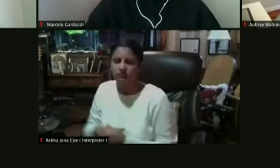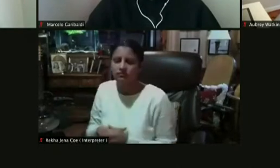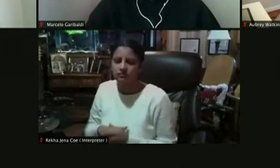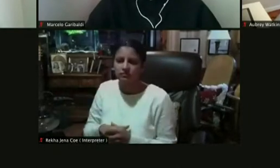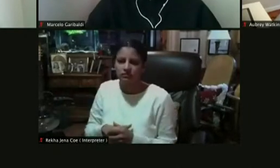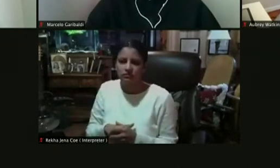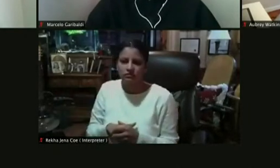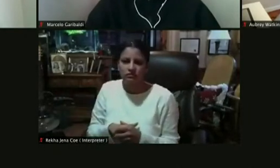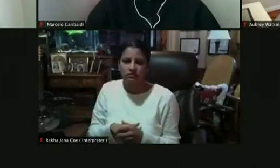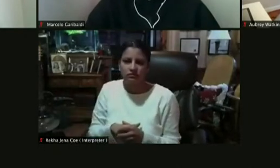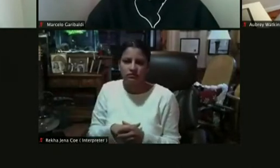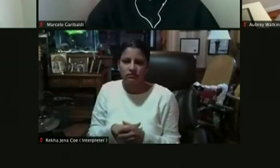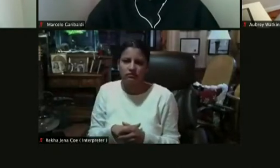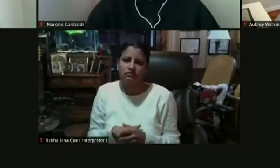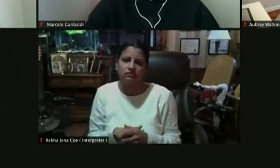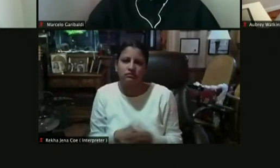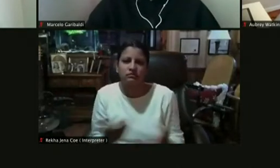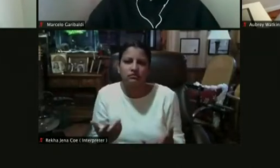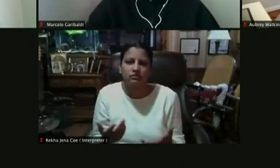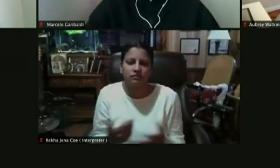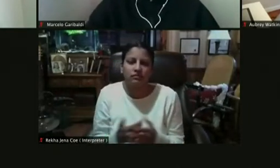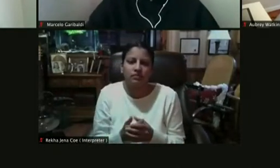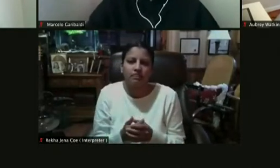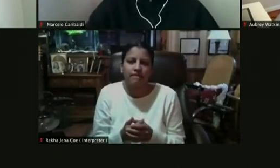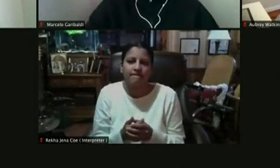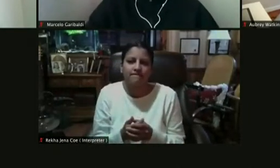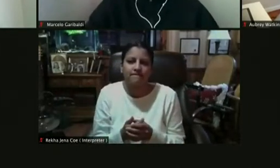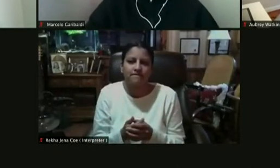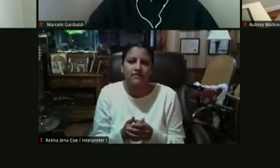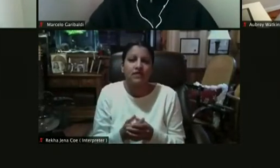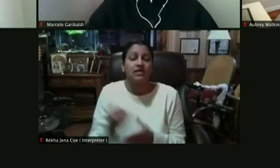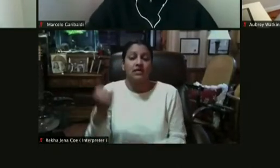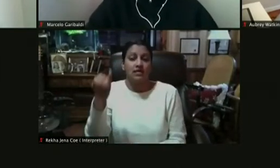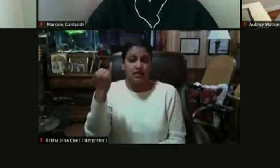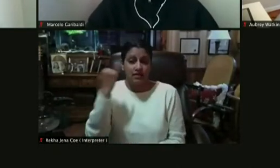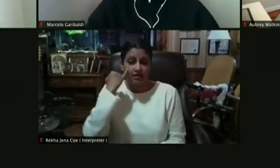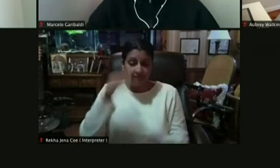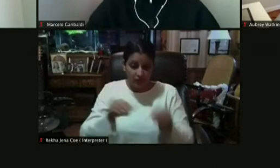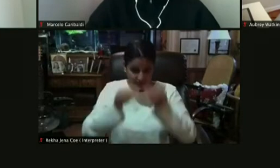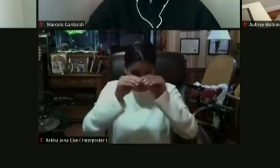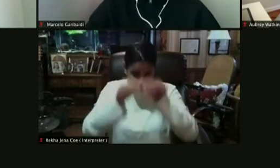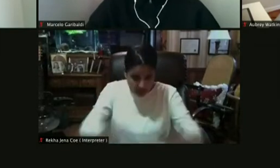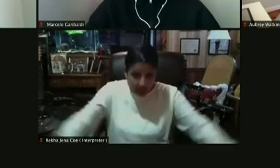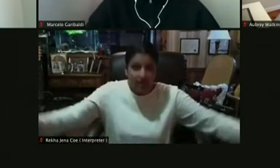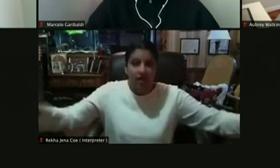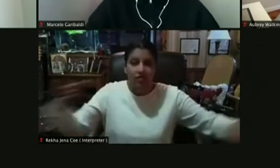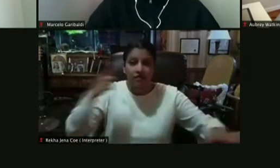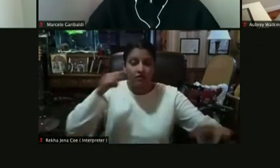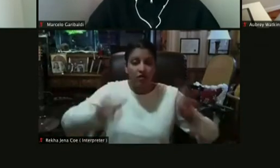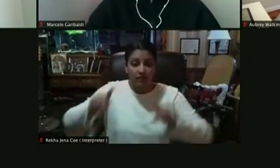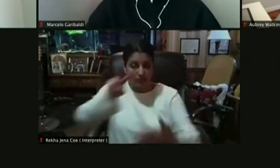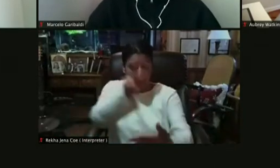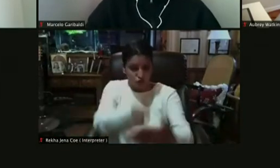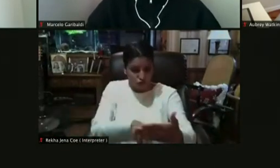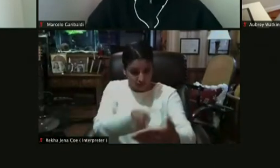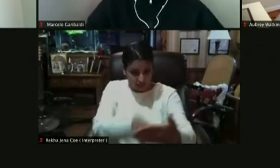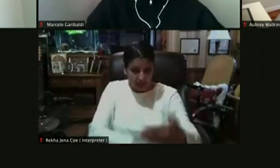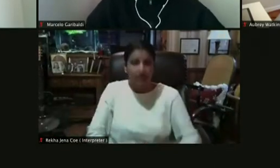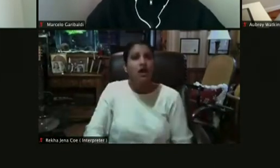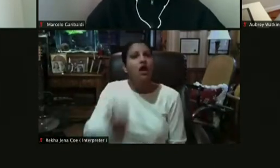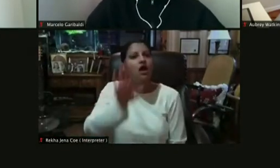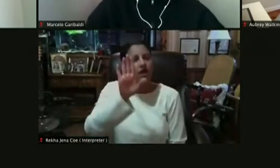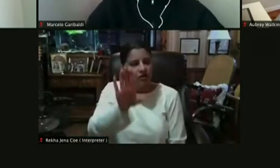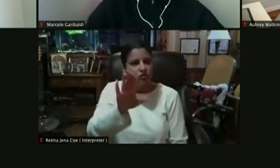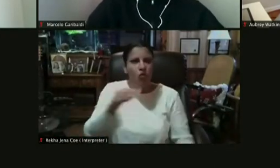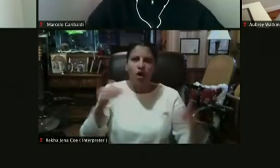will not be for anything unless you get it out there and you have the peers who say, yes,